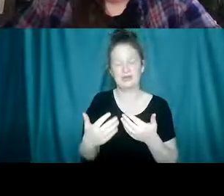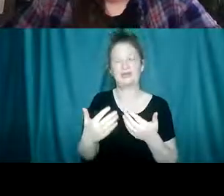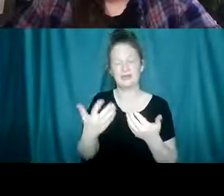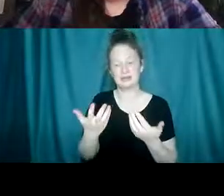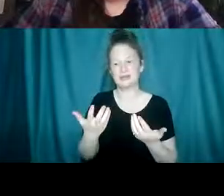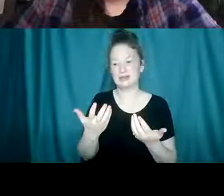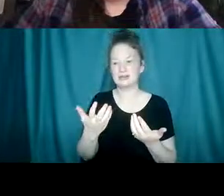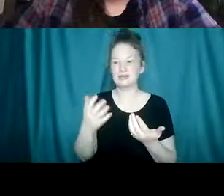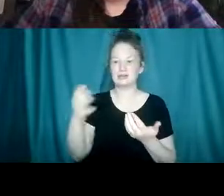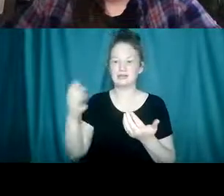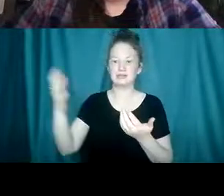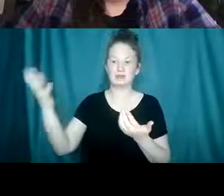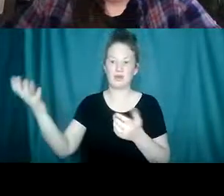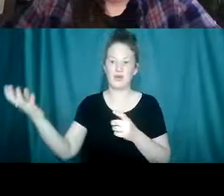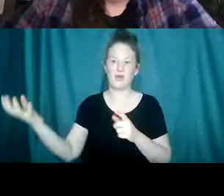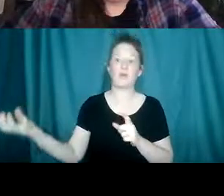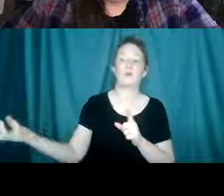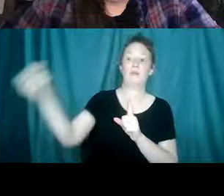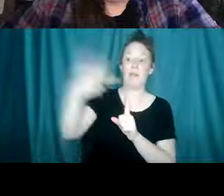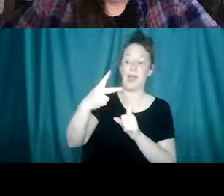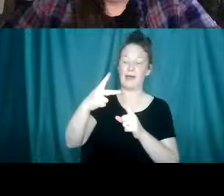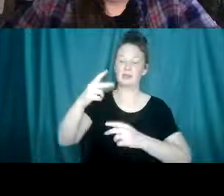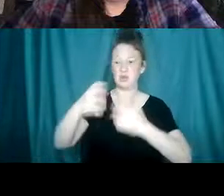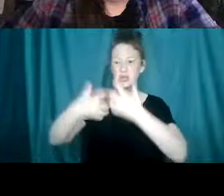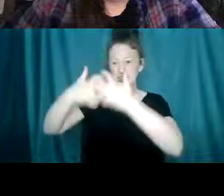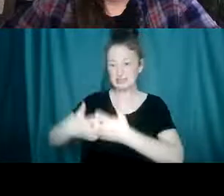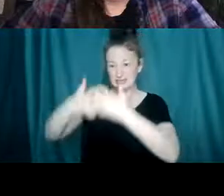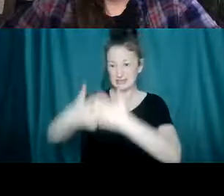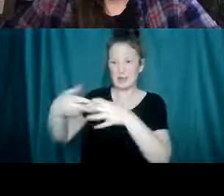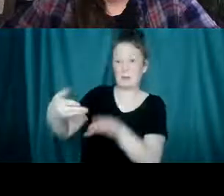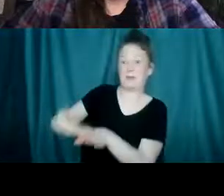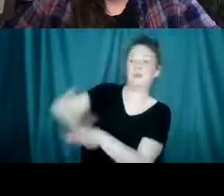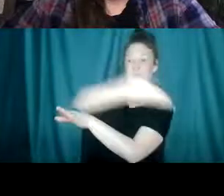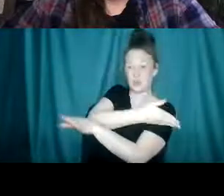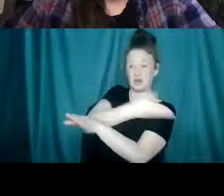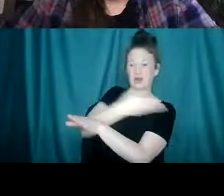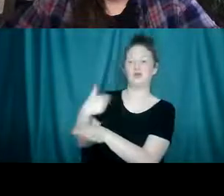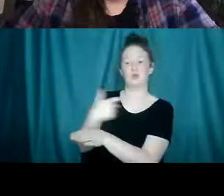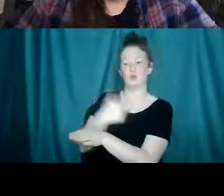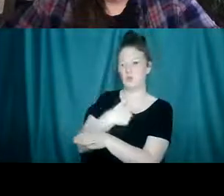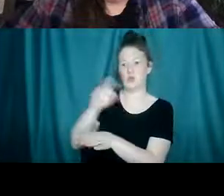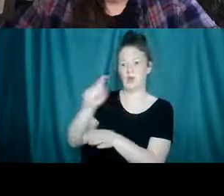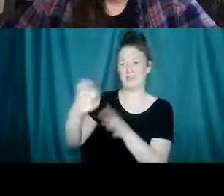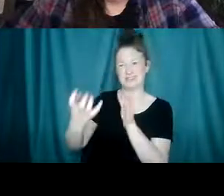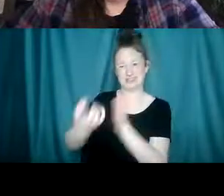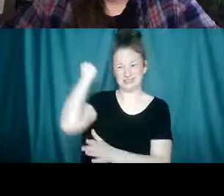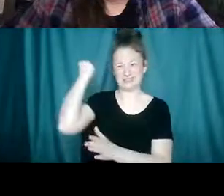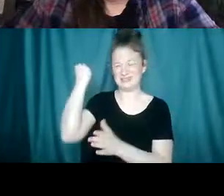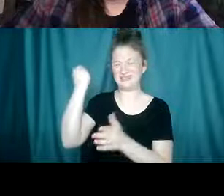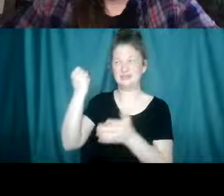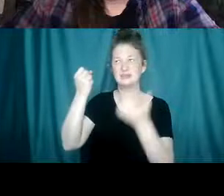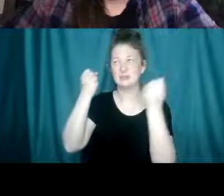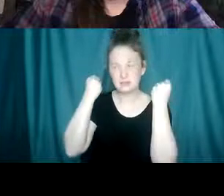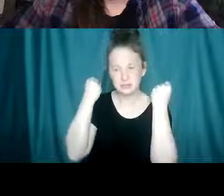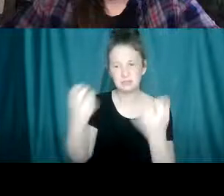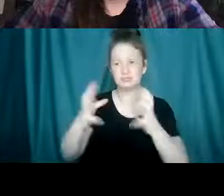To go back to pre-industrial level, I think we need to remove about 150 ppm of carbon